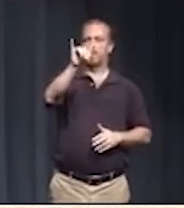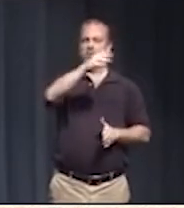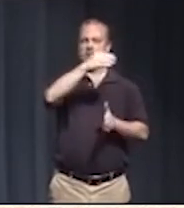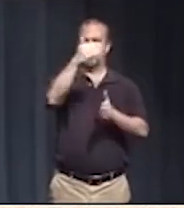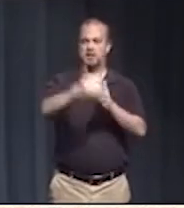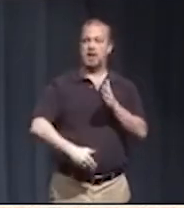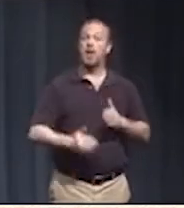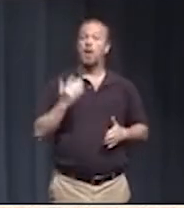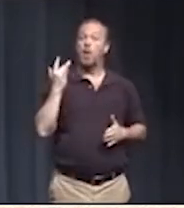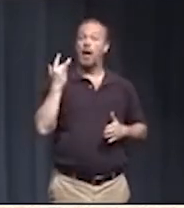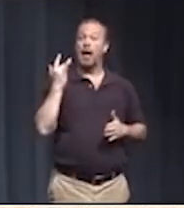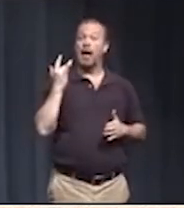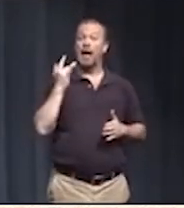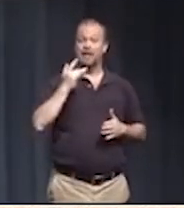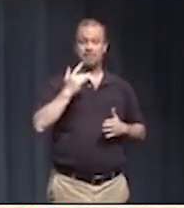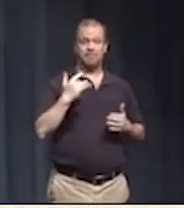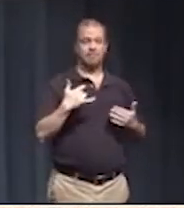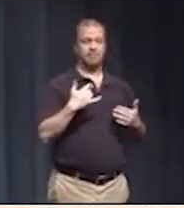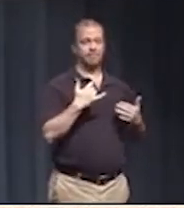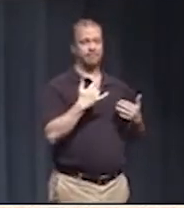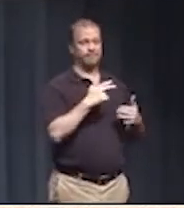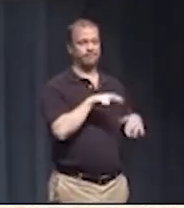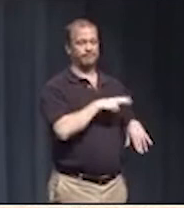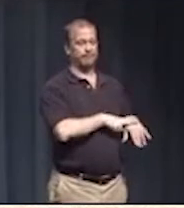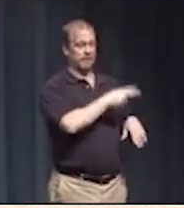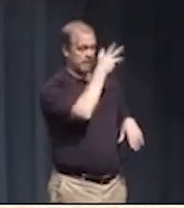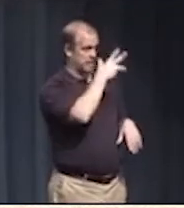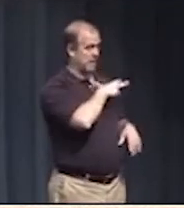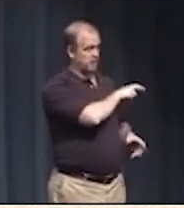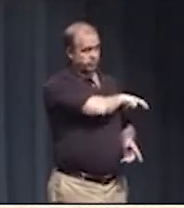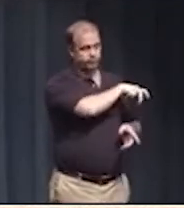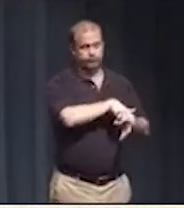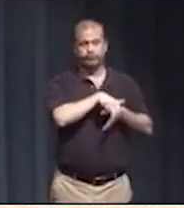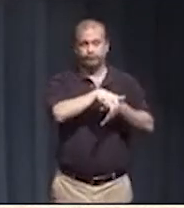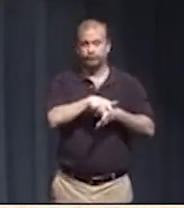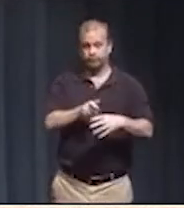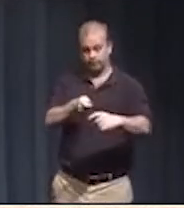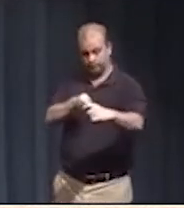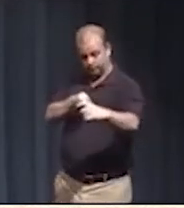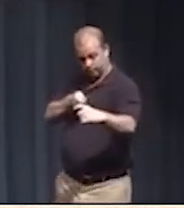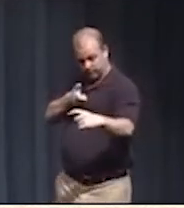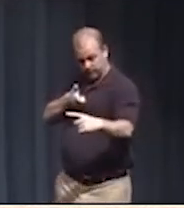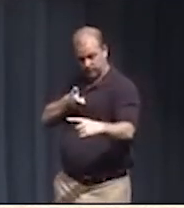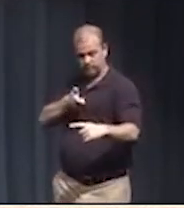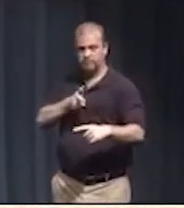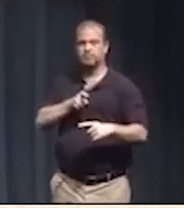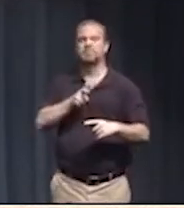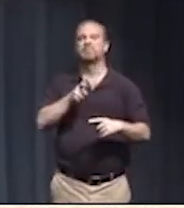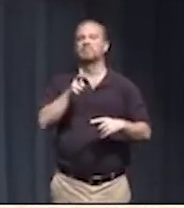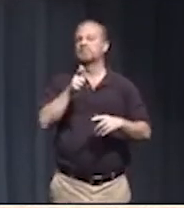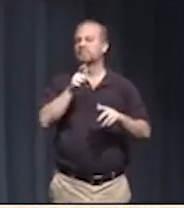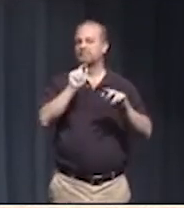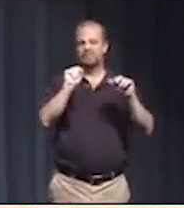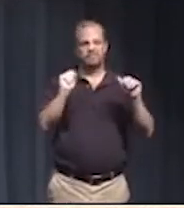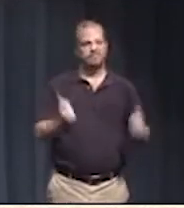knight on horseback and win. From that point forward, the age of chivalry began its decline.